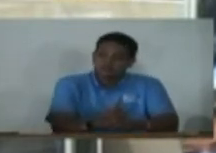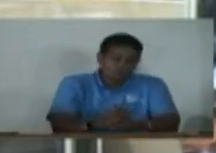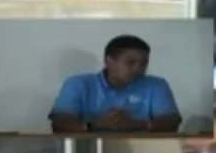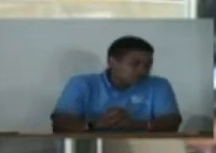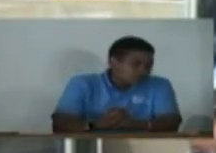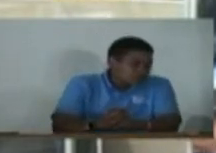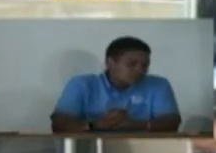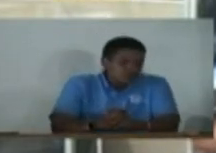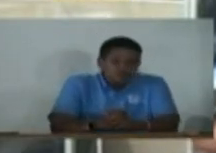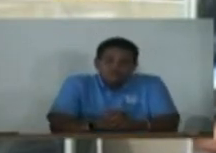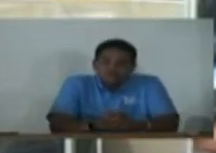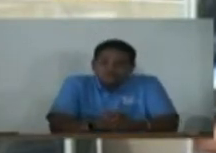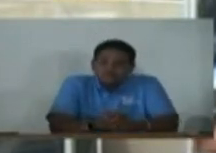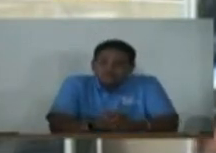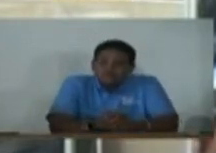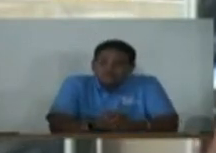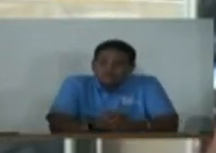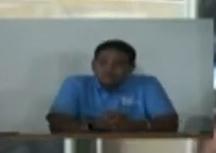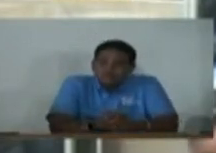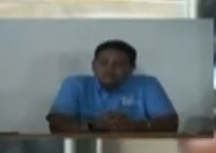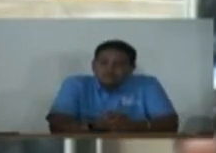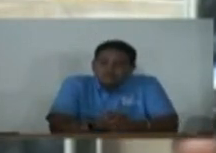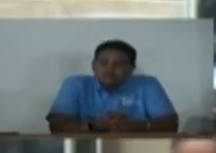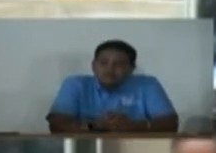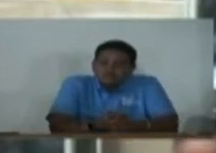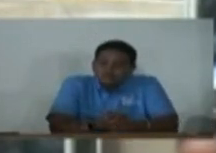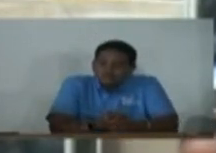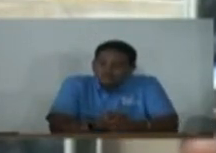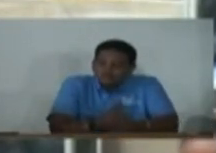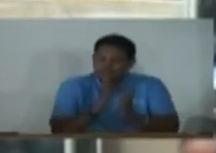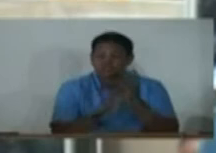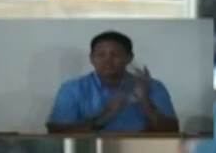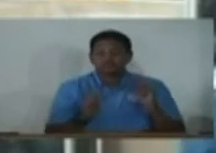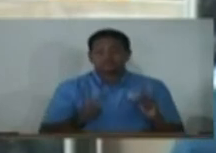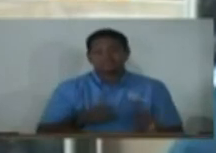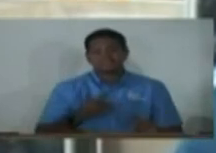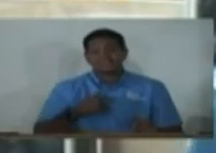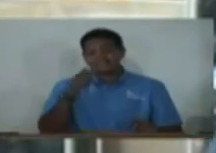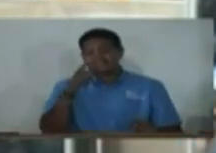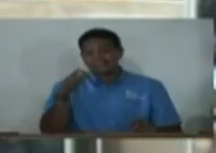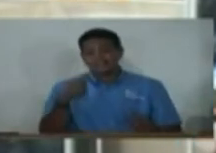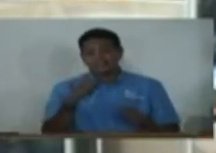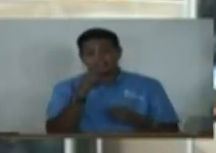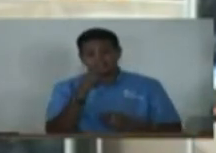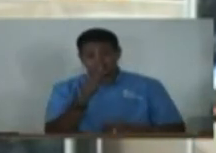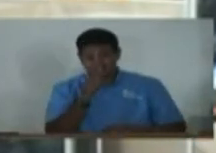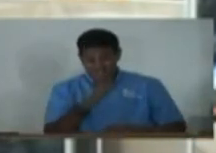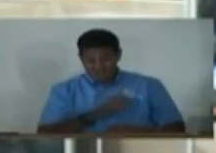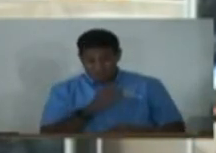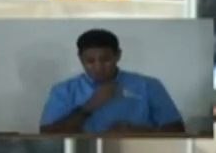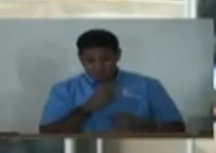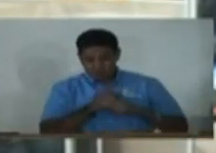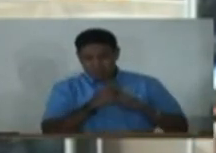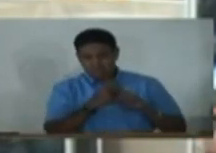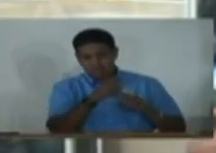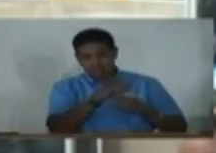And some people feel that it is necessary to be informal to be protected from the state. A mindset that we have to